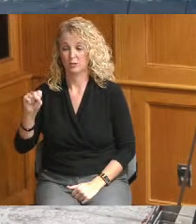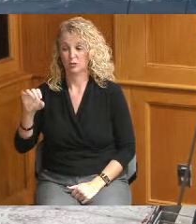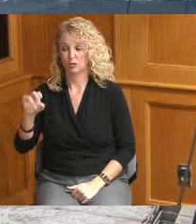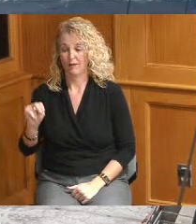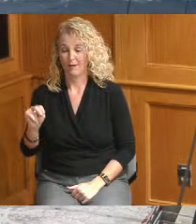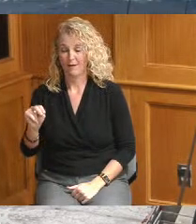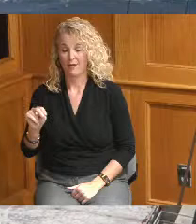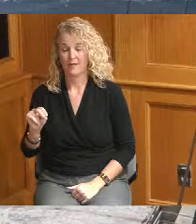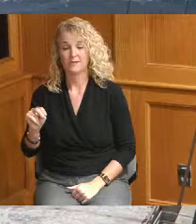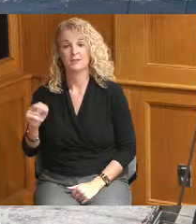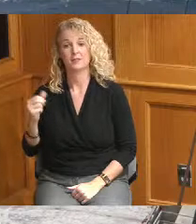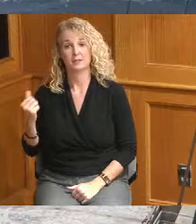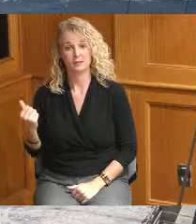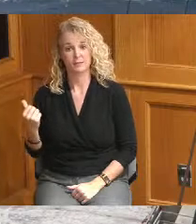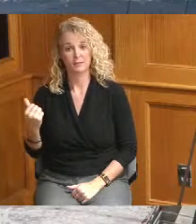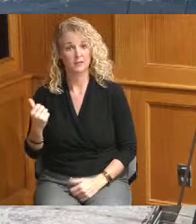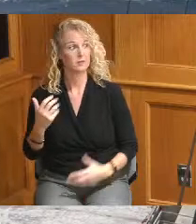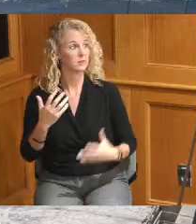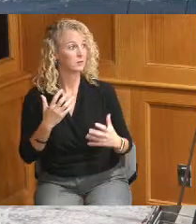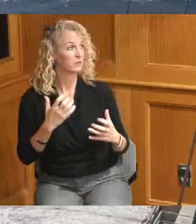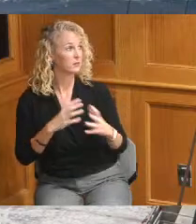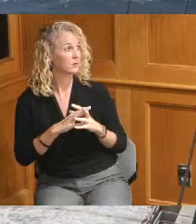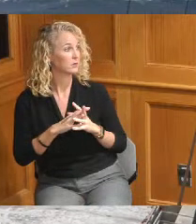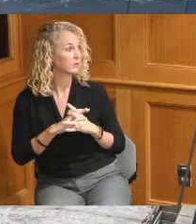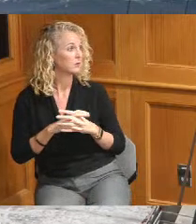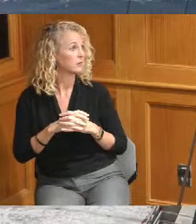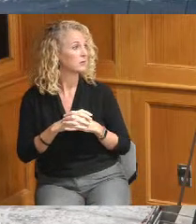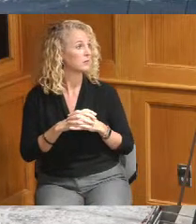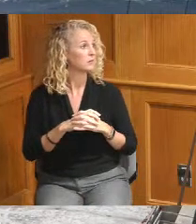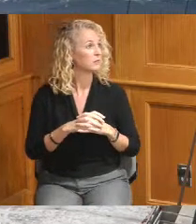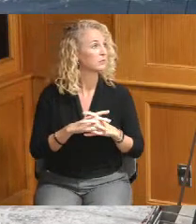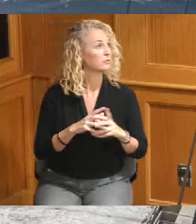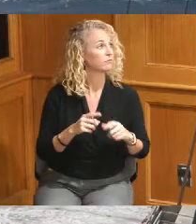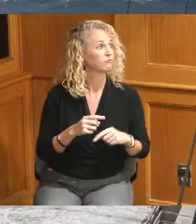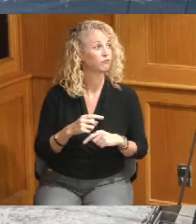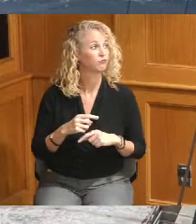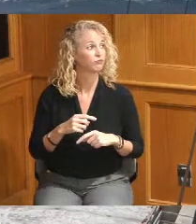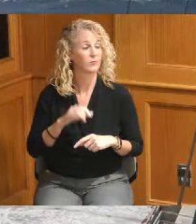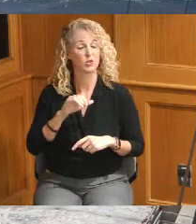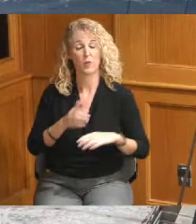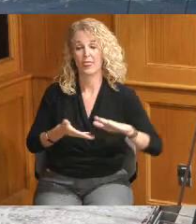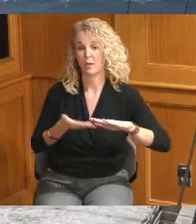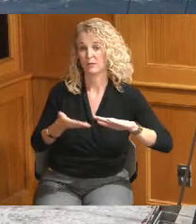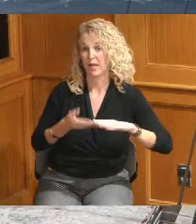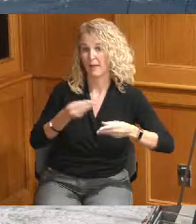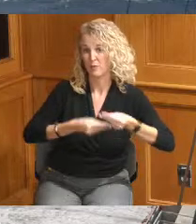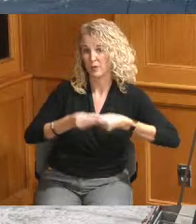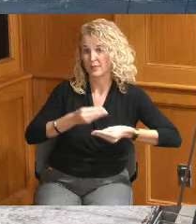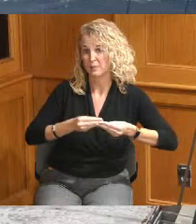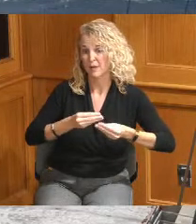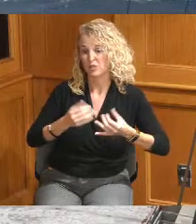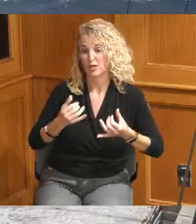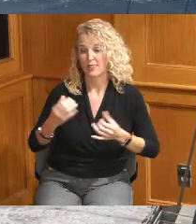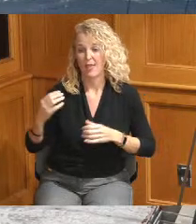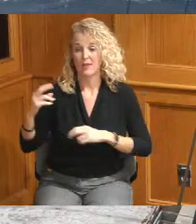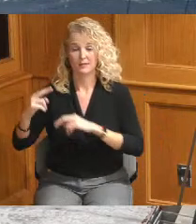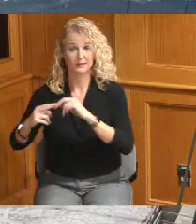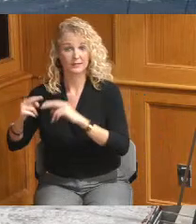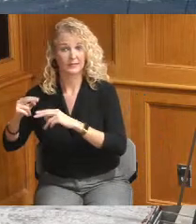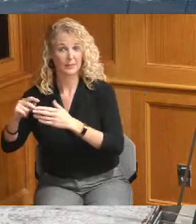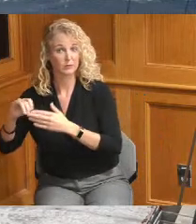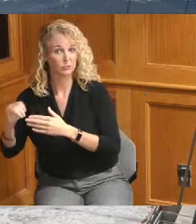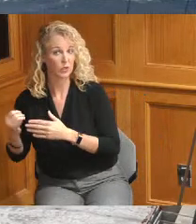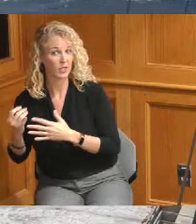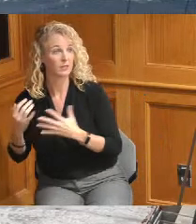everything and take questions at the end. Or do you want to do questions now? Sure. Do you have a preference? So that was the operating budget. Now we're going to move to the capital budget. I think it